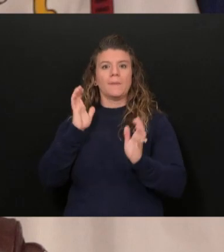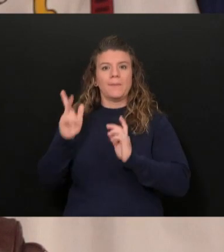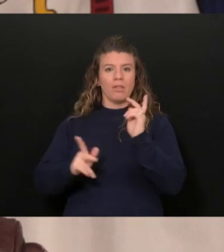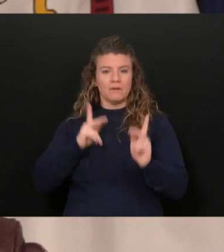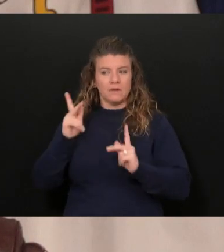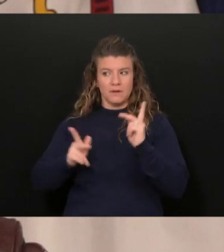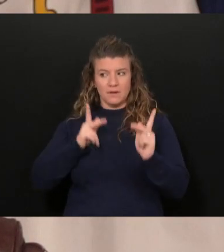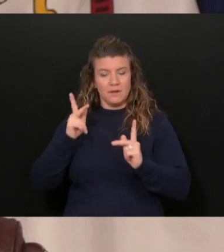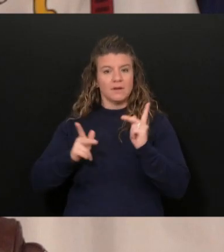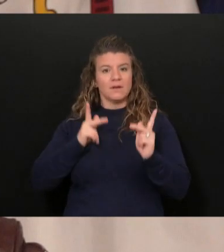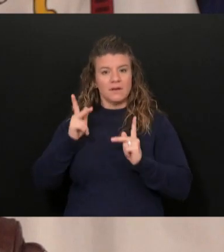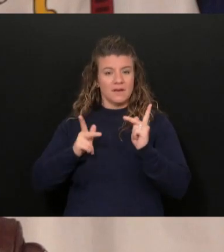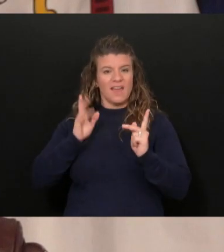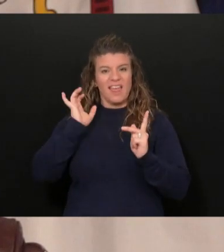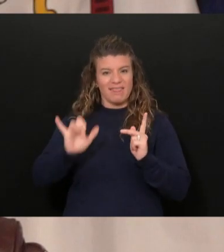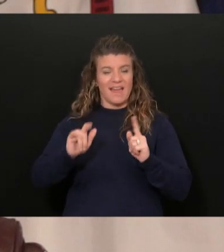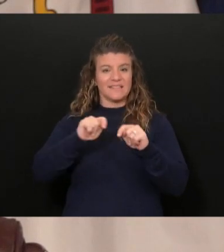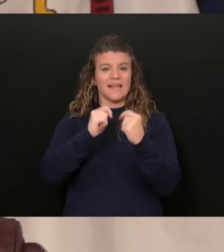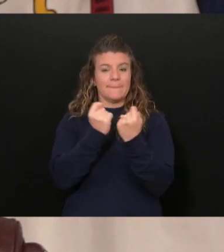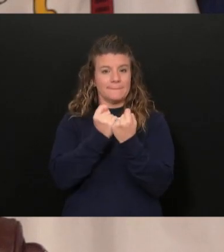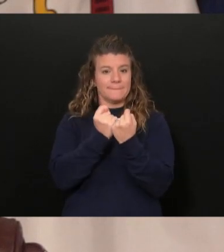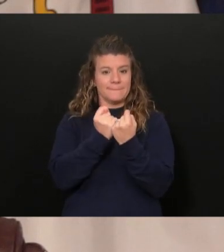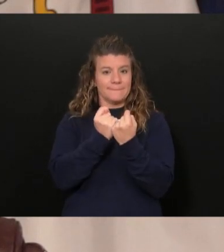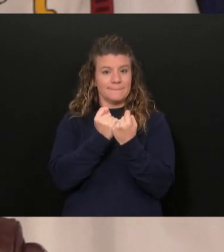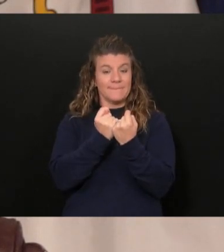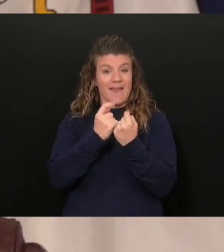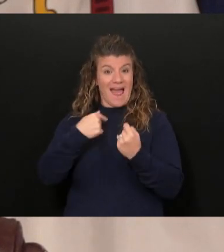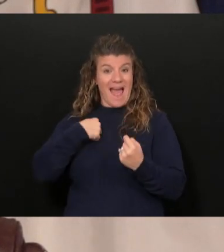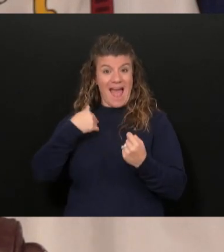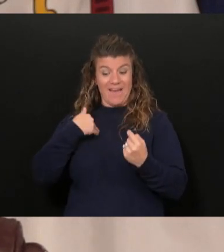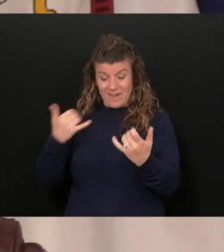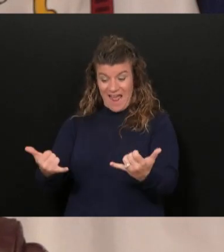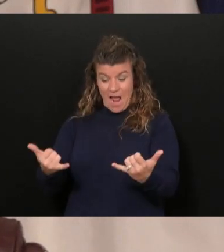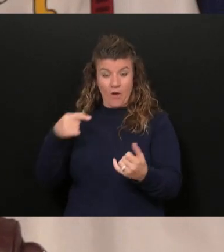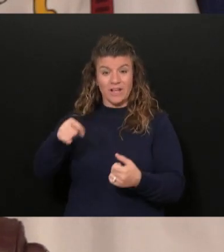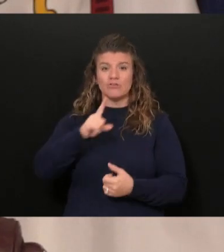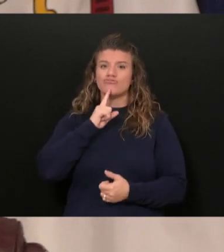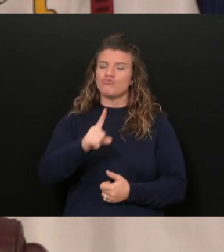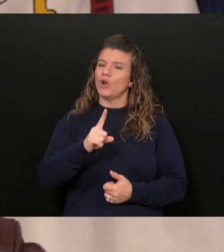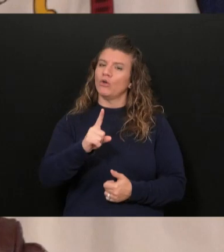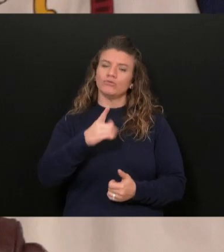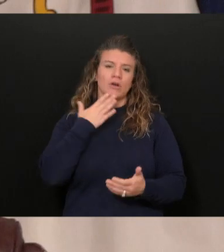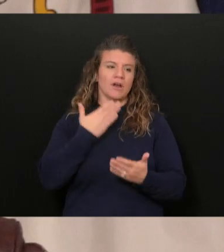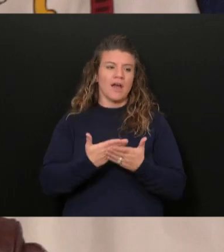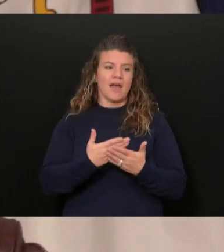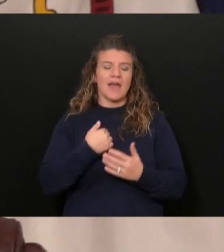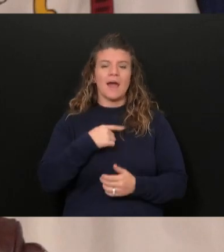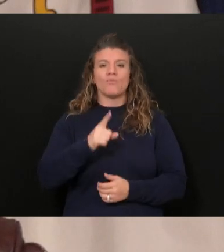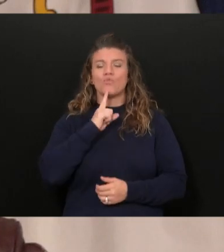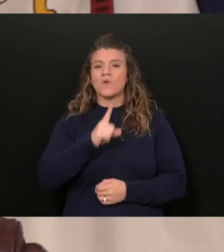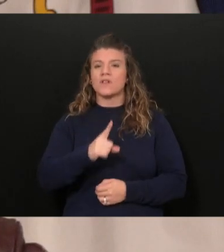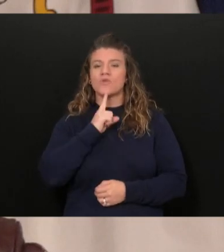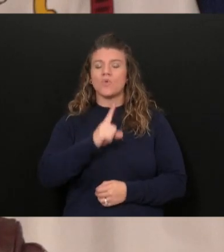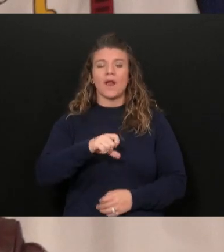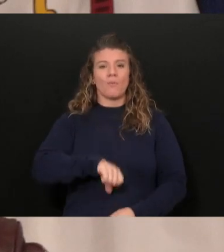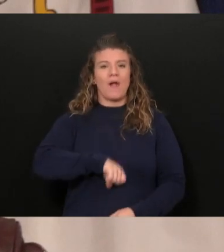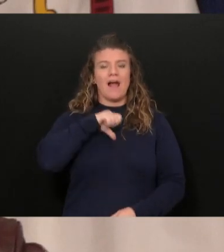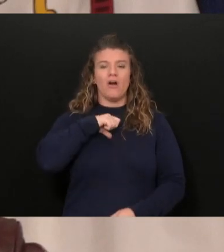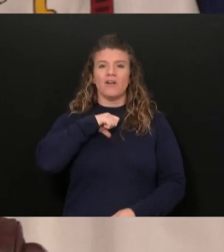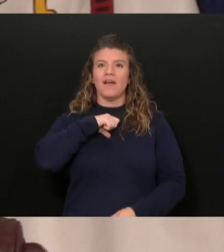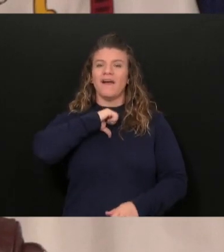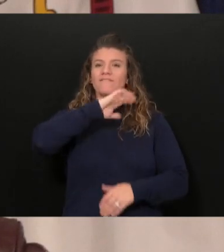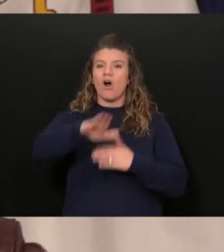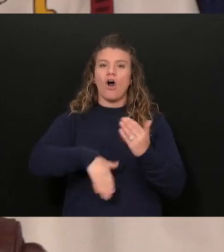and this team right here is the real deal. And I am really, really, really proud of